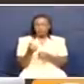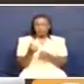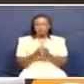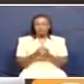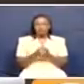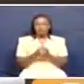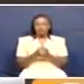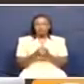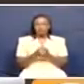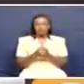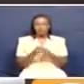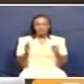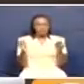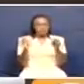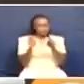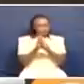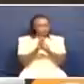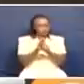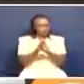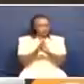the entire, is it